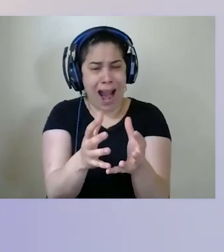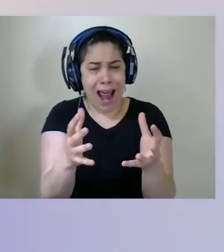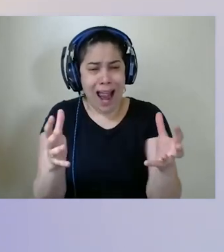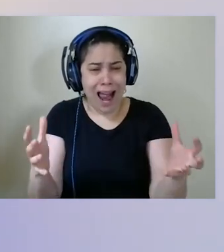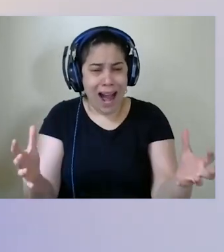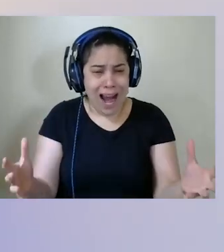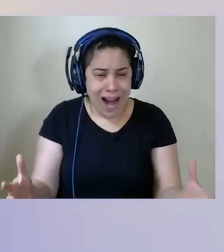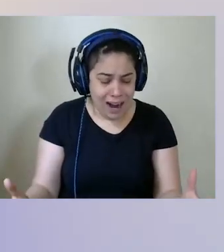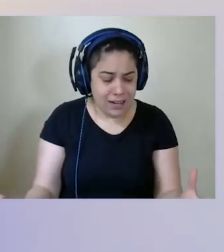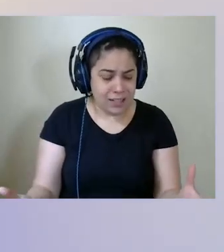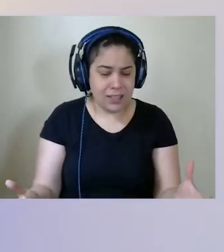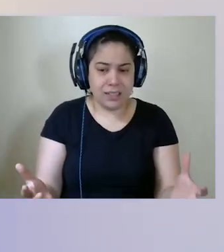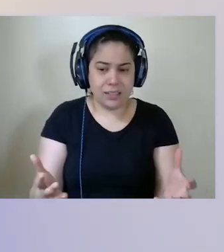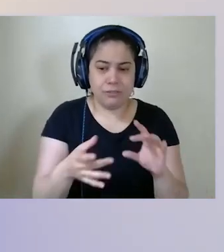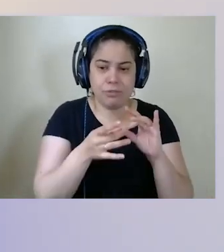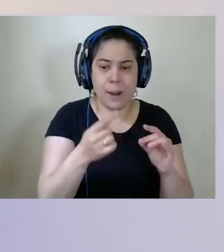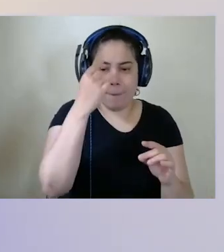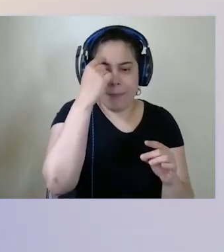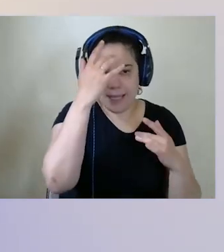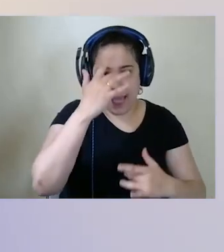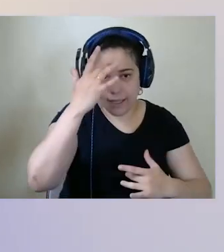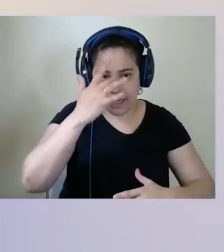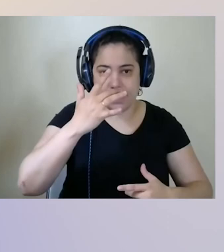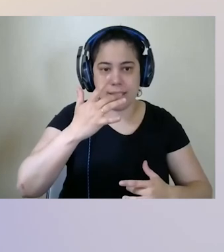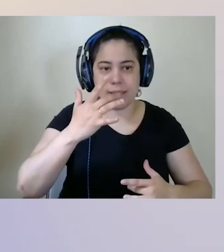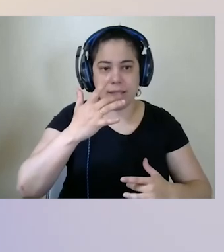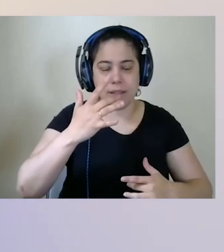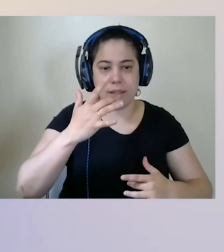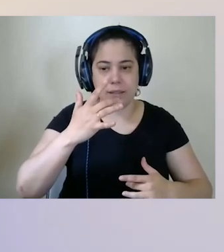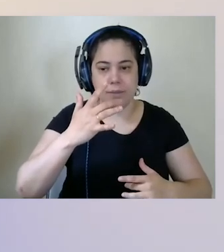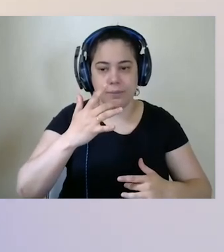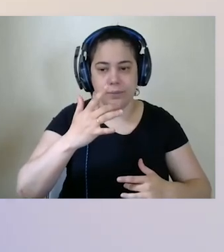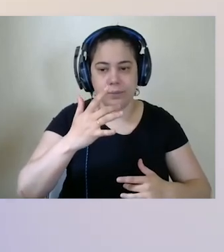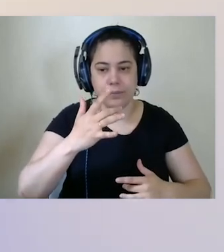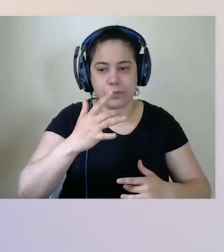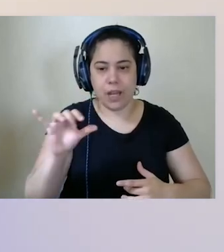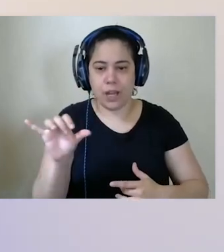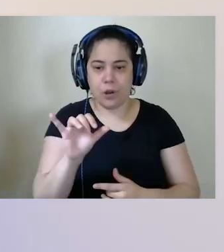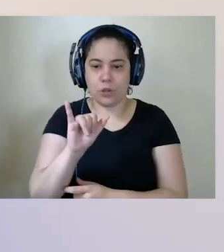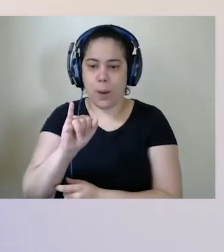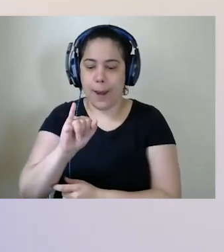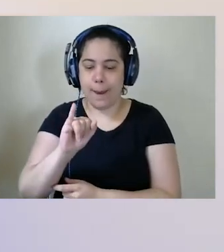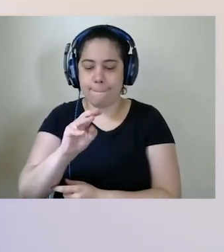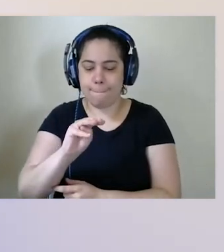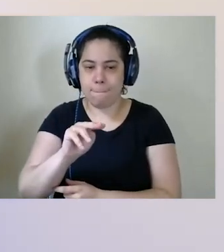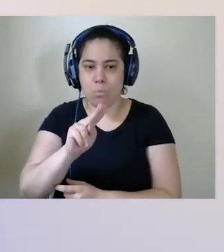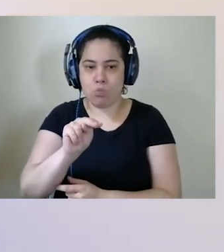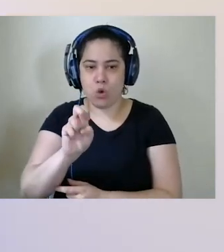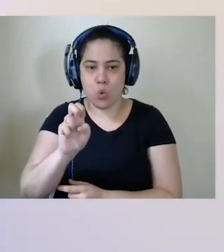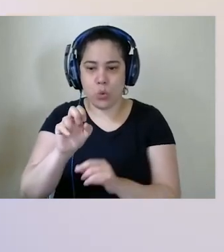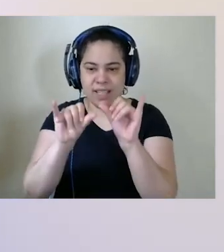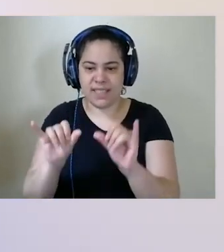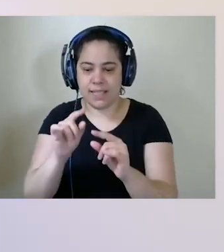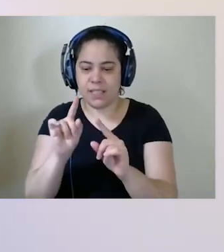what we think of as mental illness and immune system, hyperimmune responses,